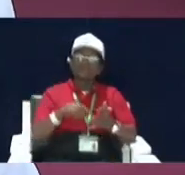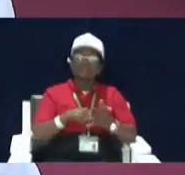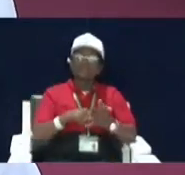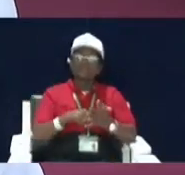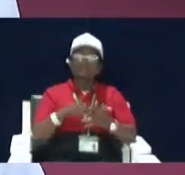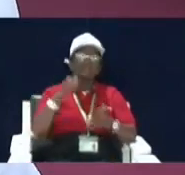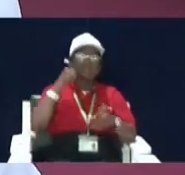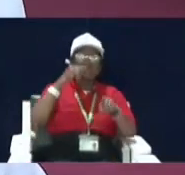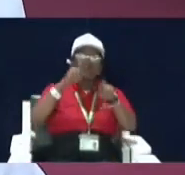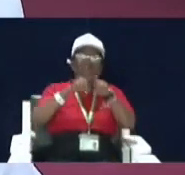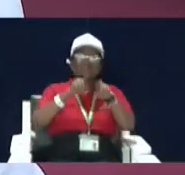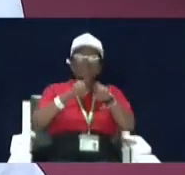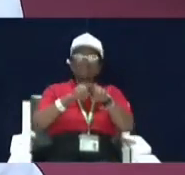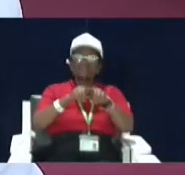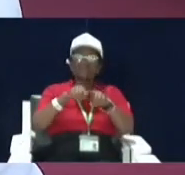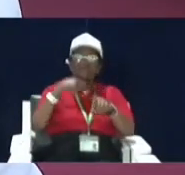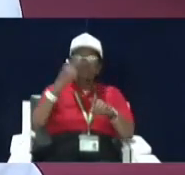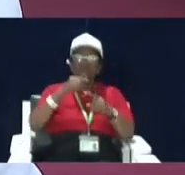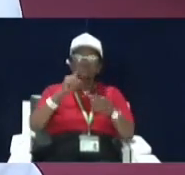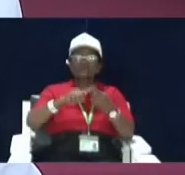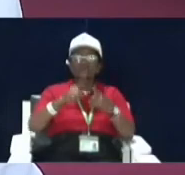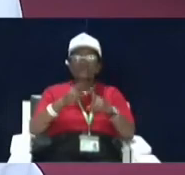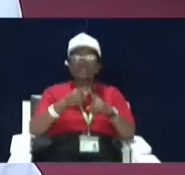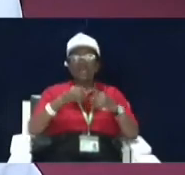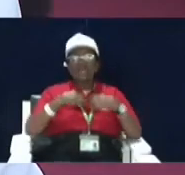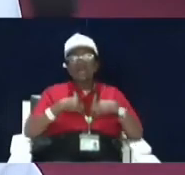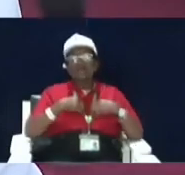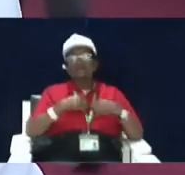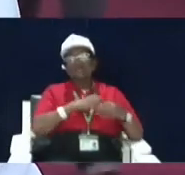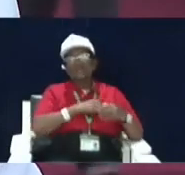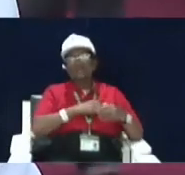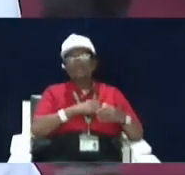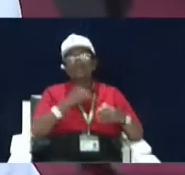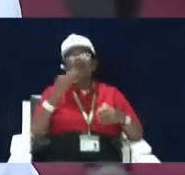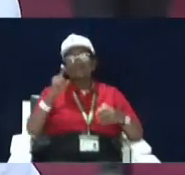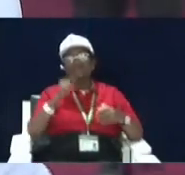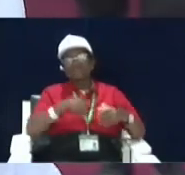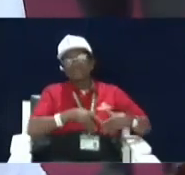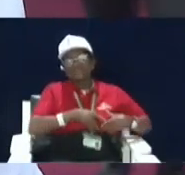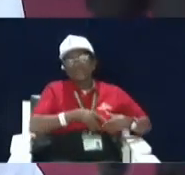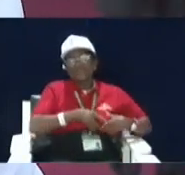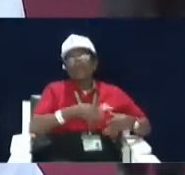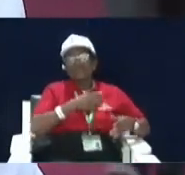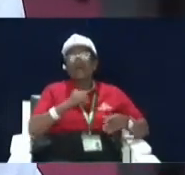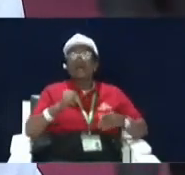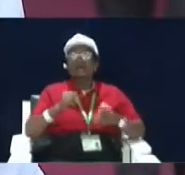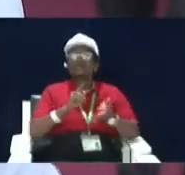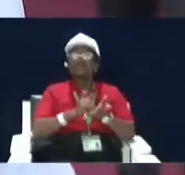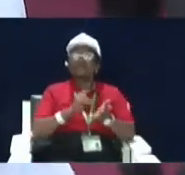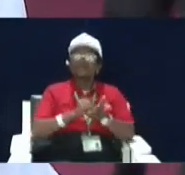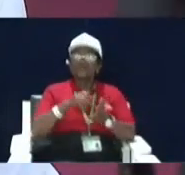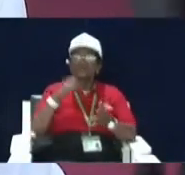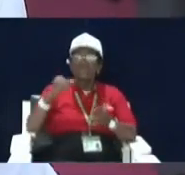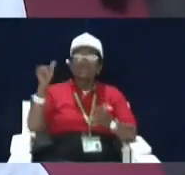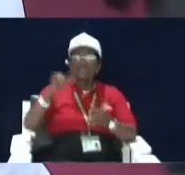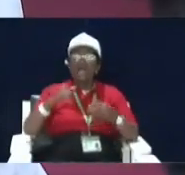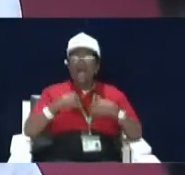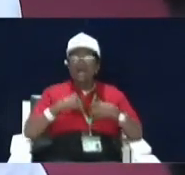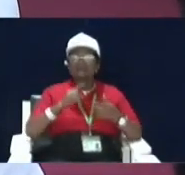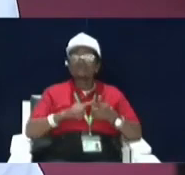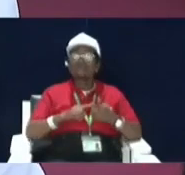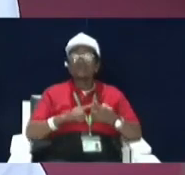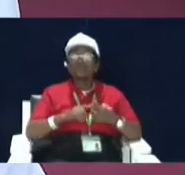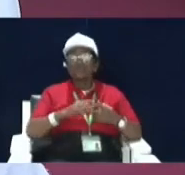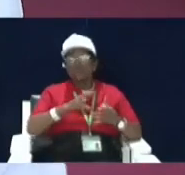sister whose friend had cancer of the breast, and the doctor said they have to remove the cancer, remove the